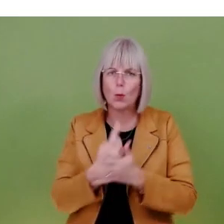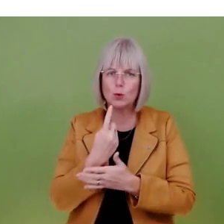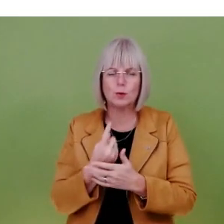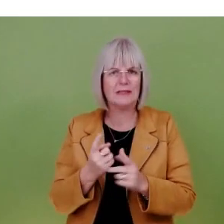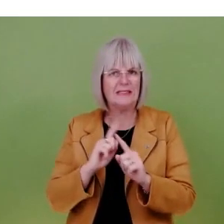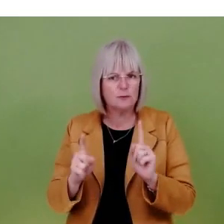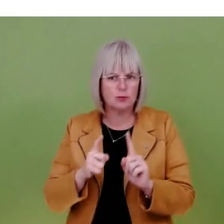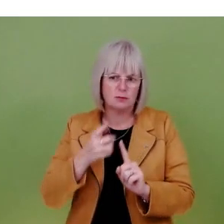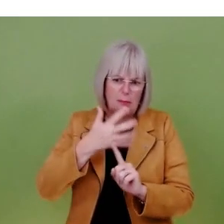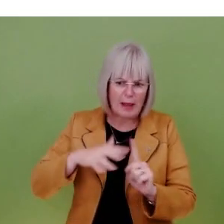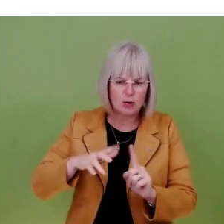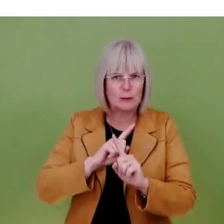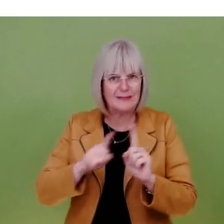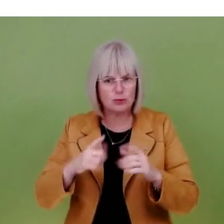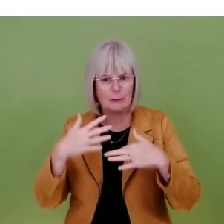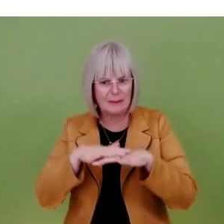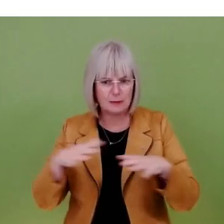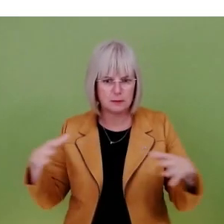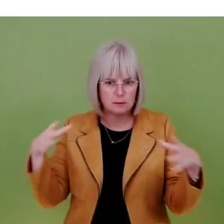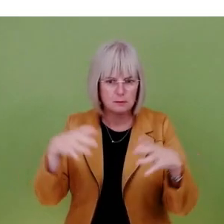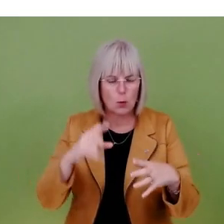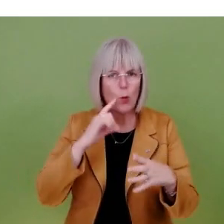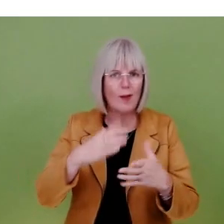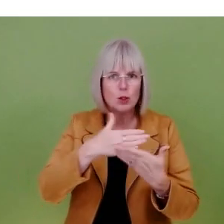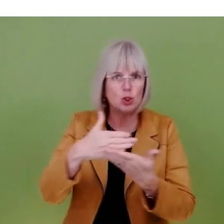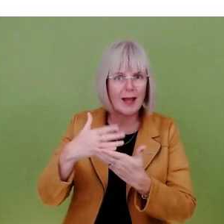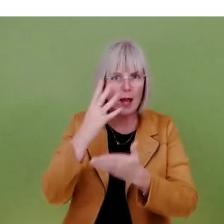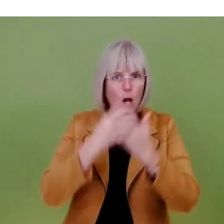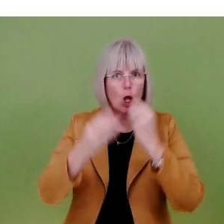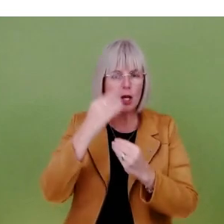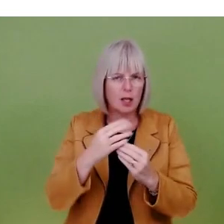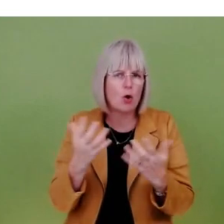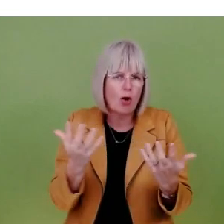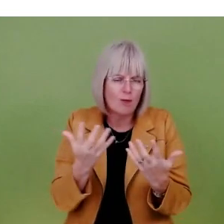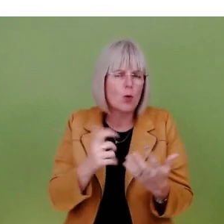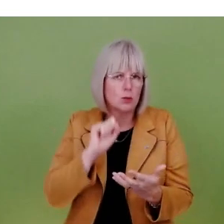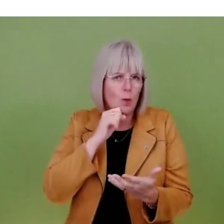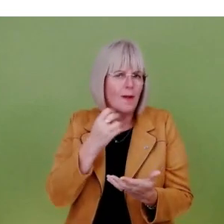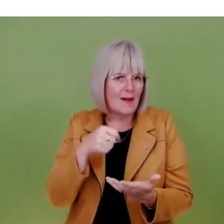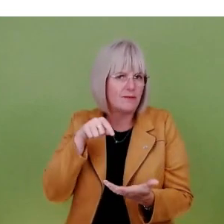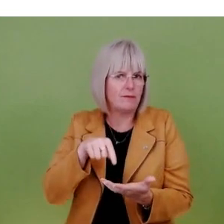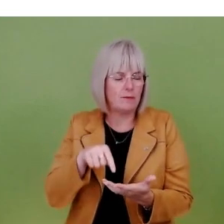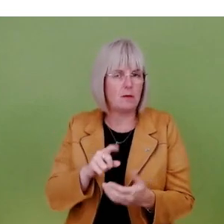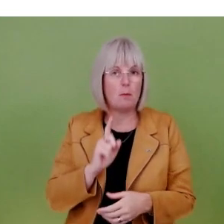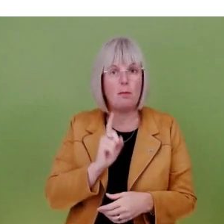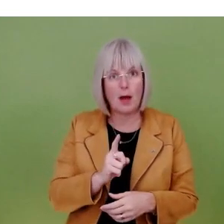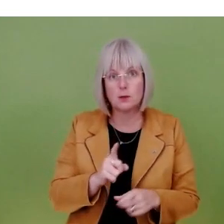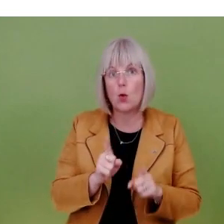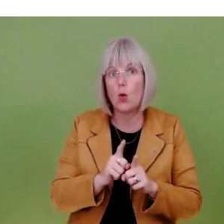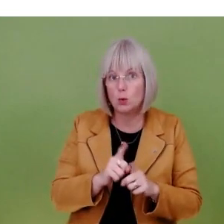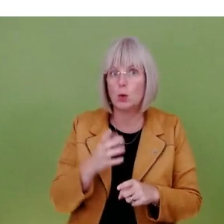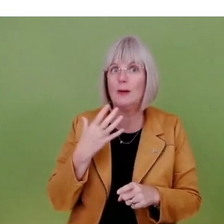backgrounds, and we'll have shared learning, but there's necessary times for people to be safe within the